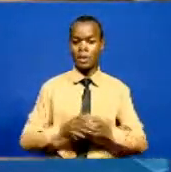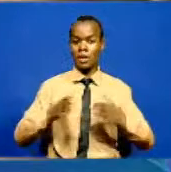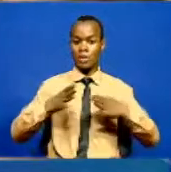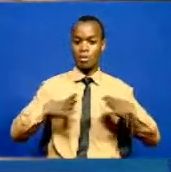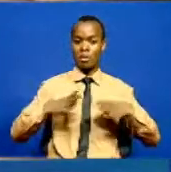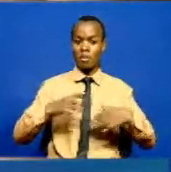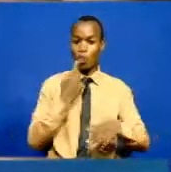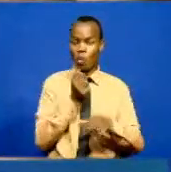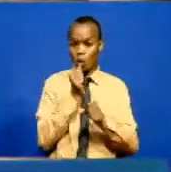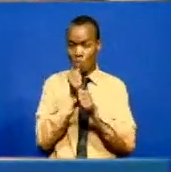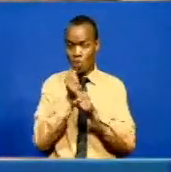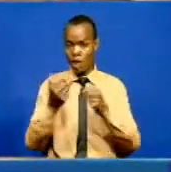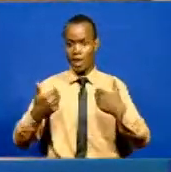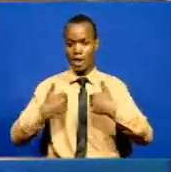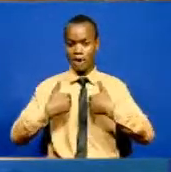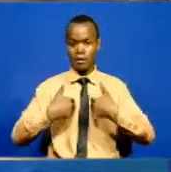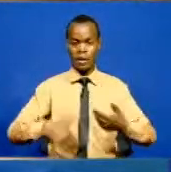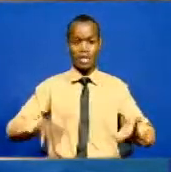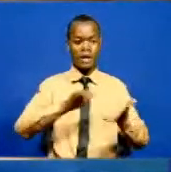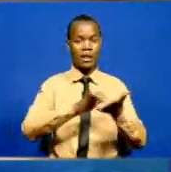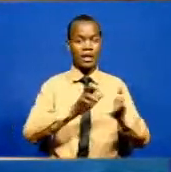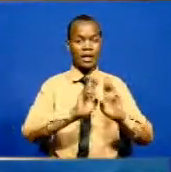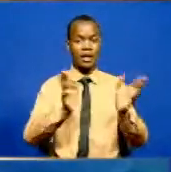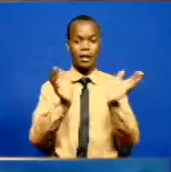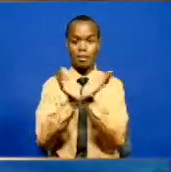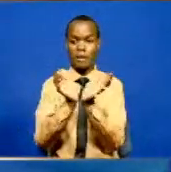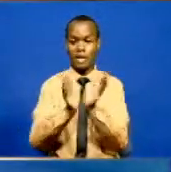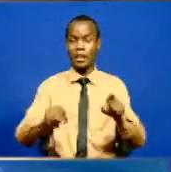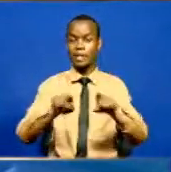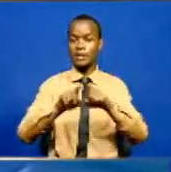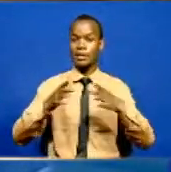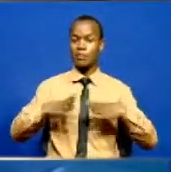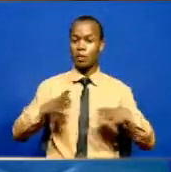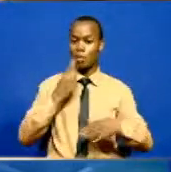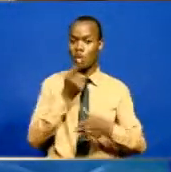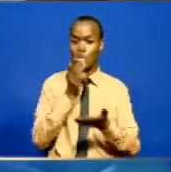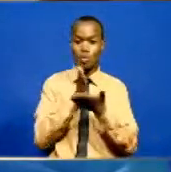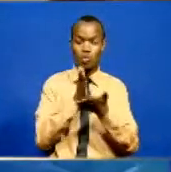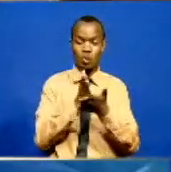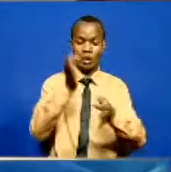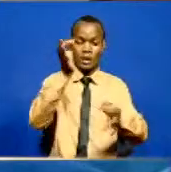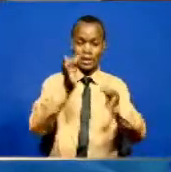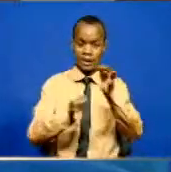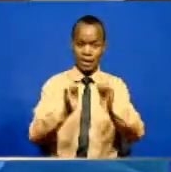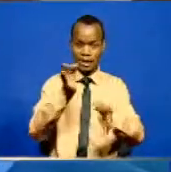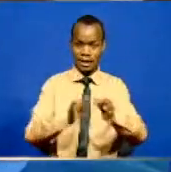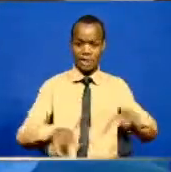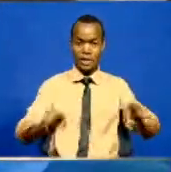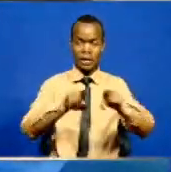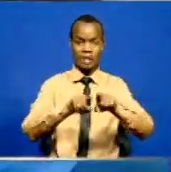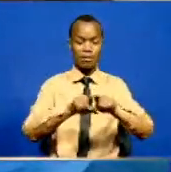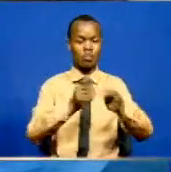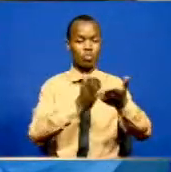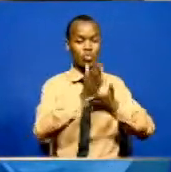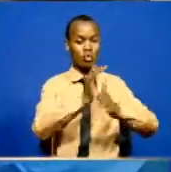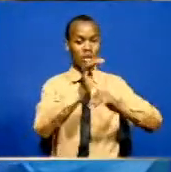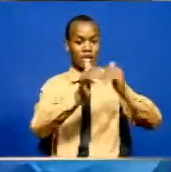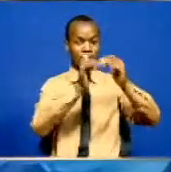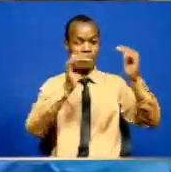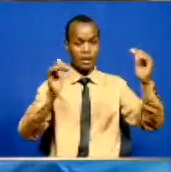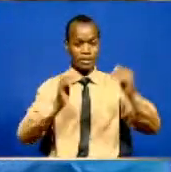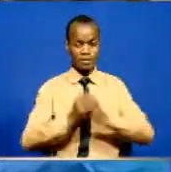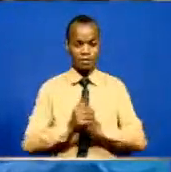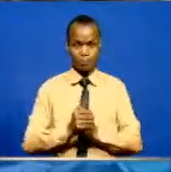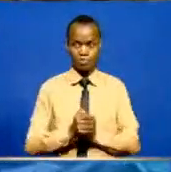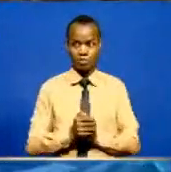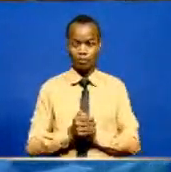duty as a needle to the pole. Men who will stand for the right though the heavens fall. With the dictates